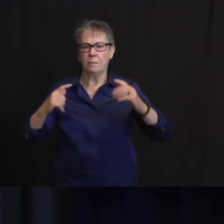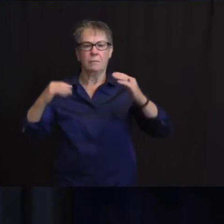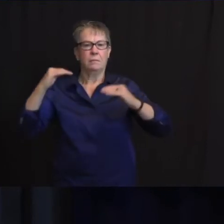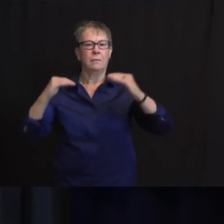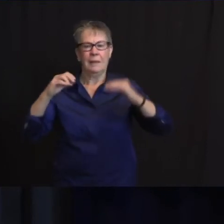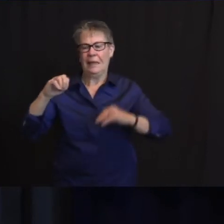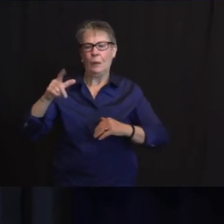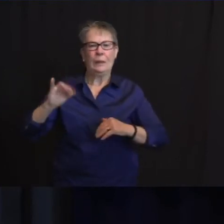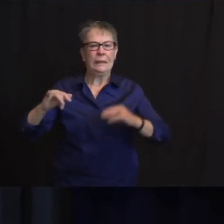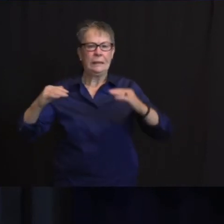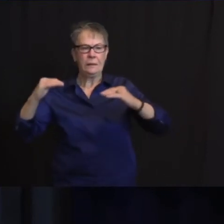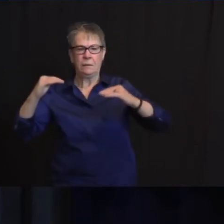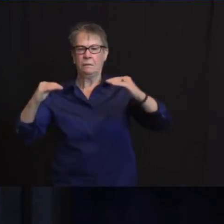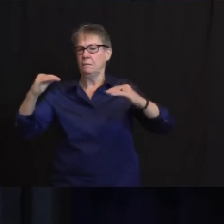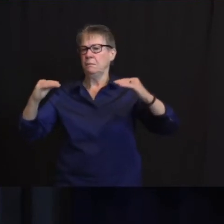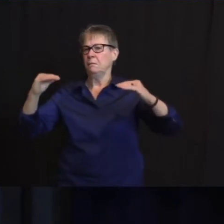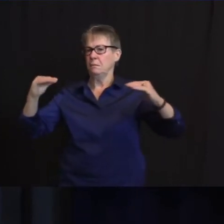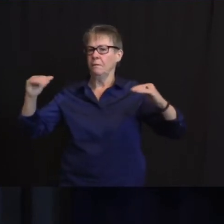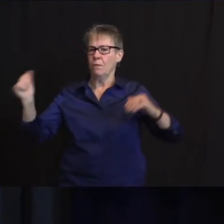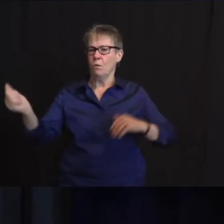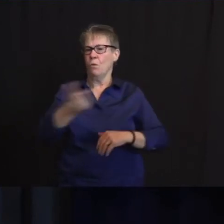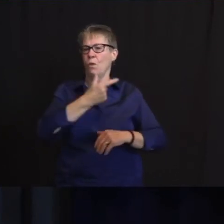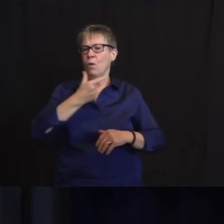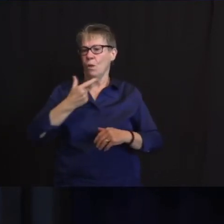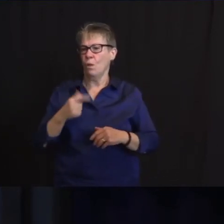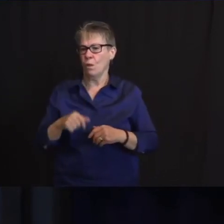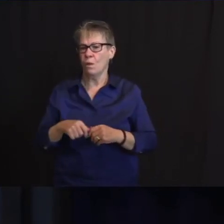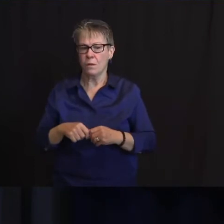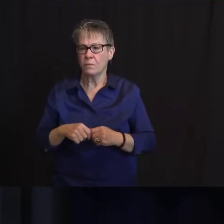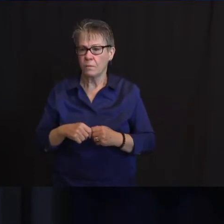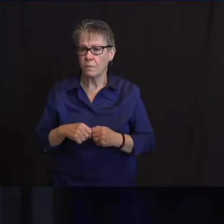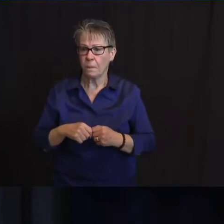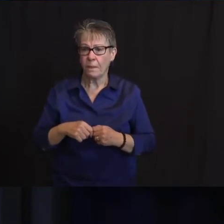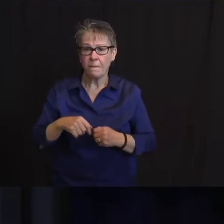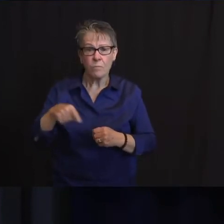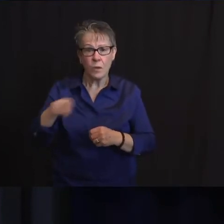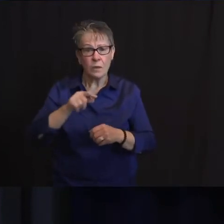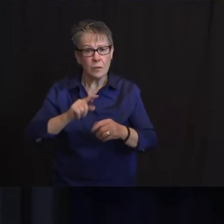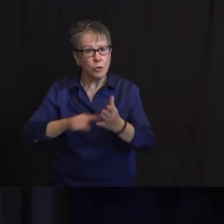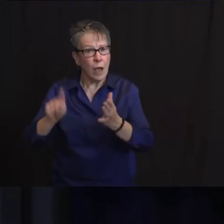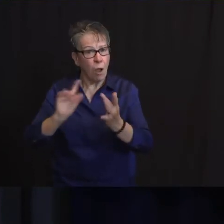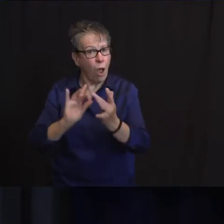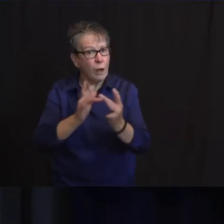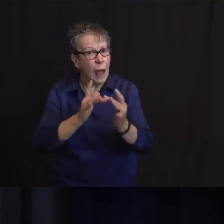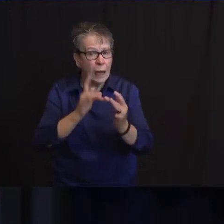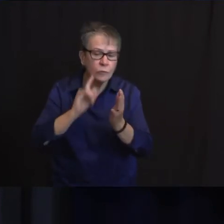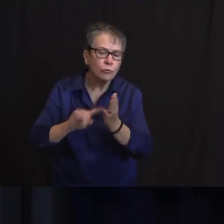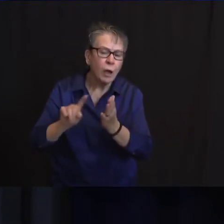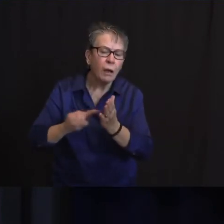NJVSS system, but they can also check their local vaccine sites at